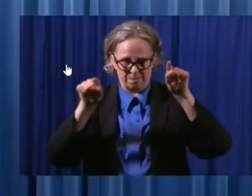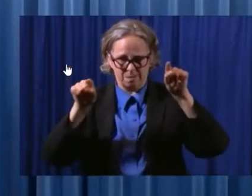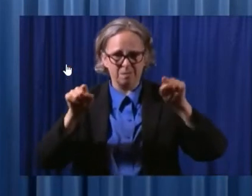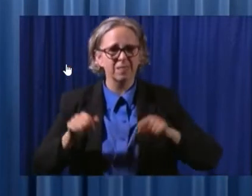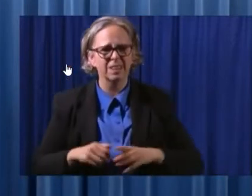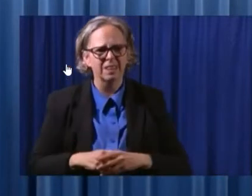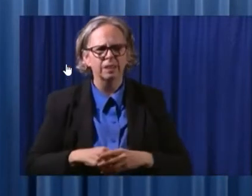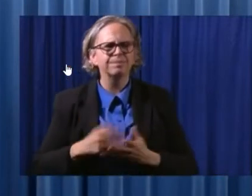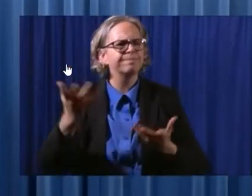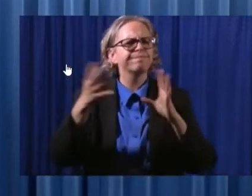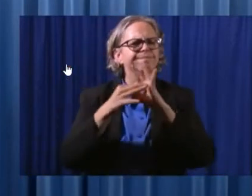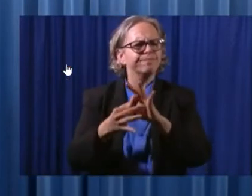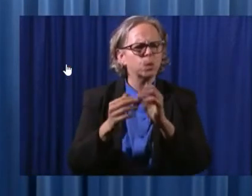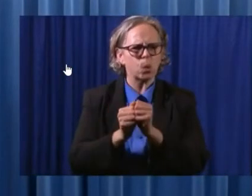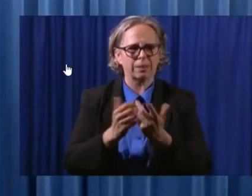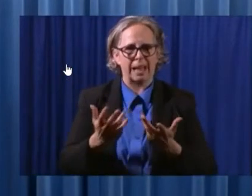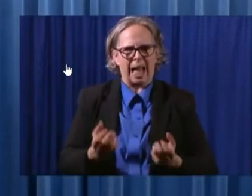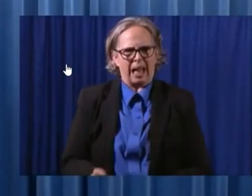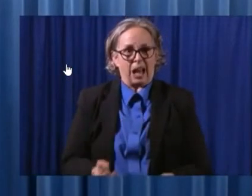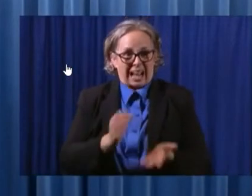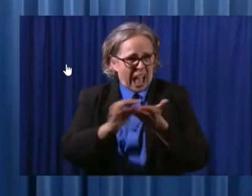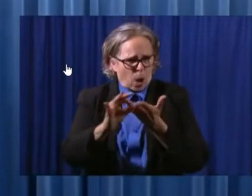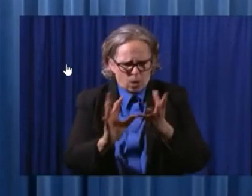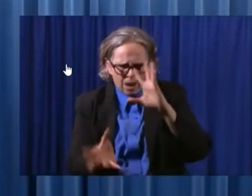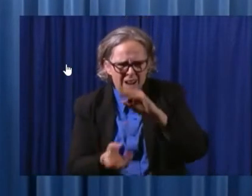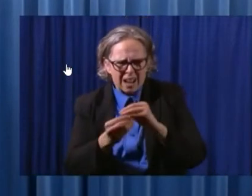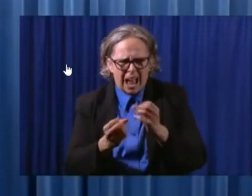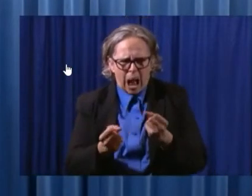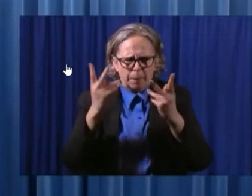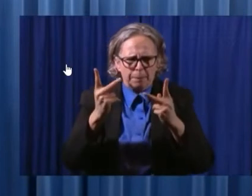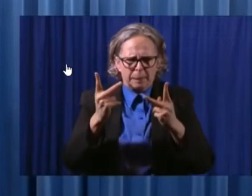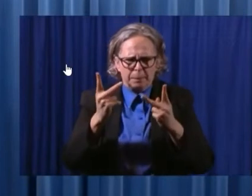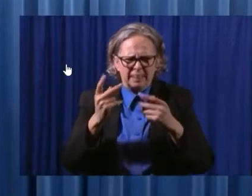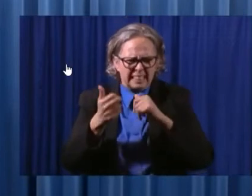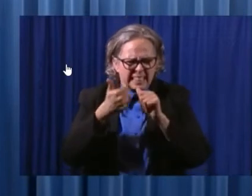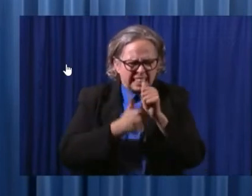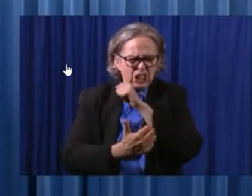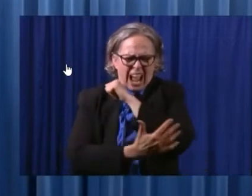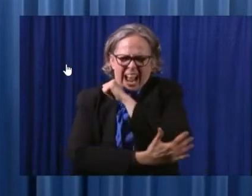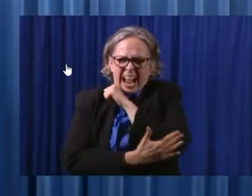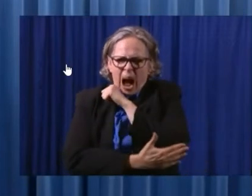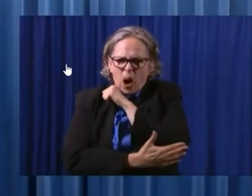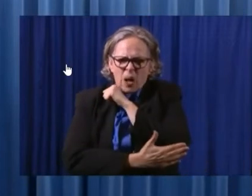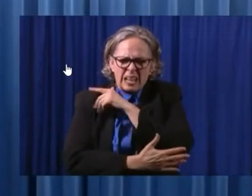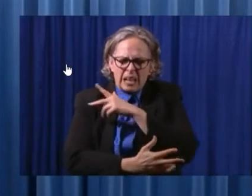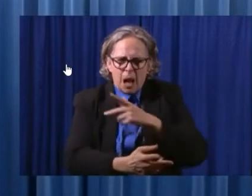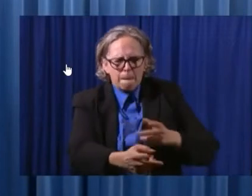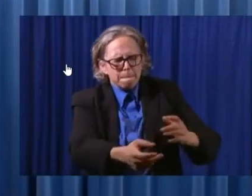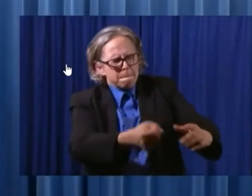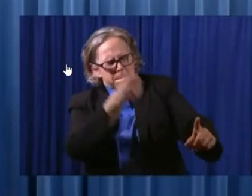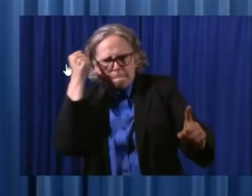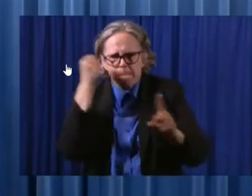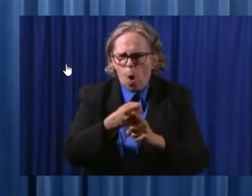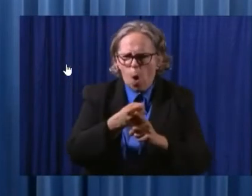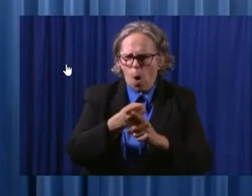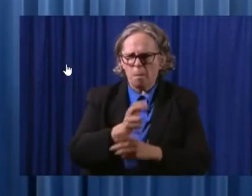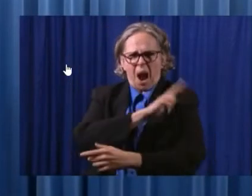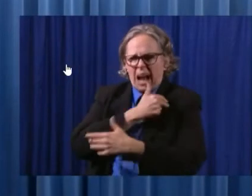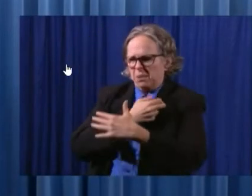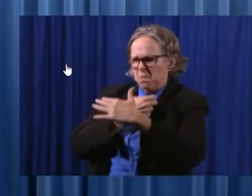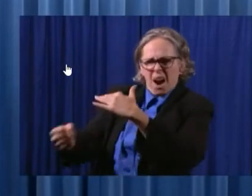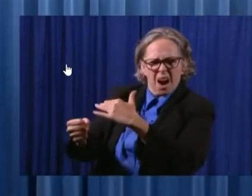county who are seriously sick with COVID-19, sick enough to go to the hospital, and are ultimately admitted into the hospital. So